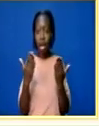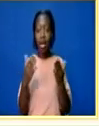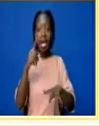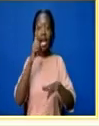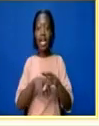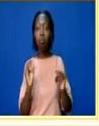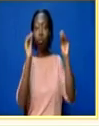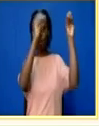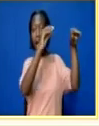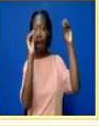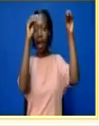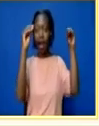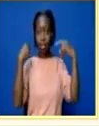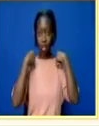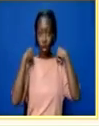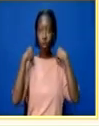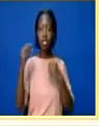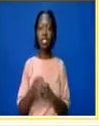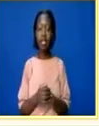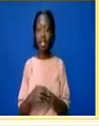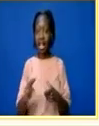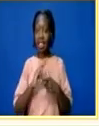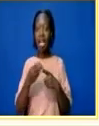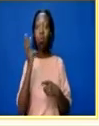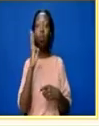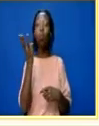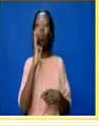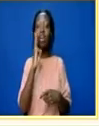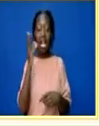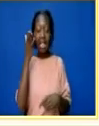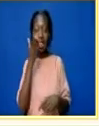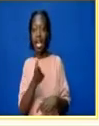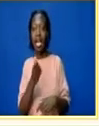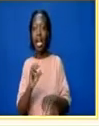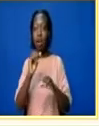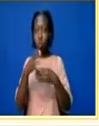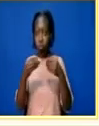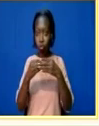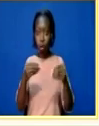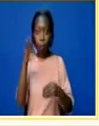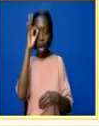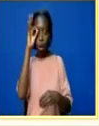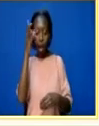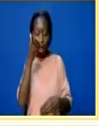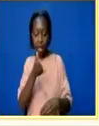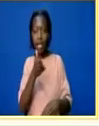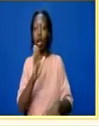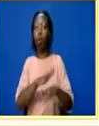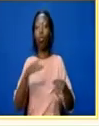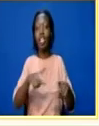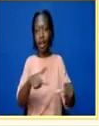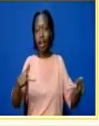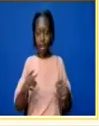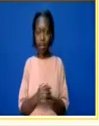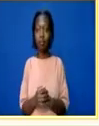your clothes, it's going to drip droplets. Well, at least not too much soil erosion. Yes. It's just, you know. Yeah. Yeah, but despite it all, it's